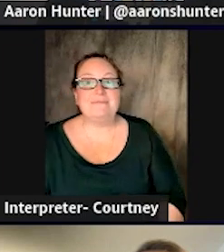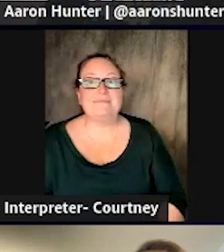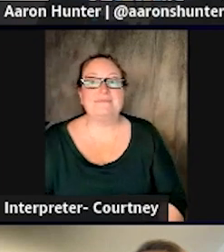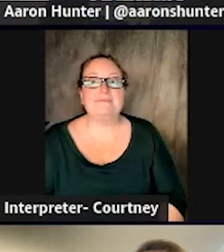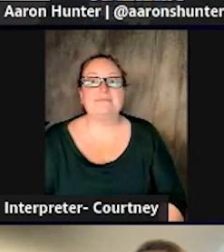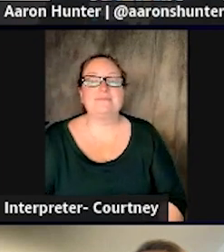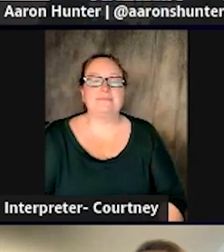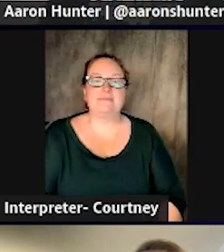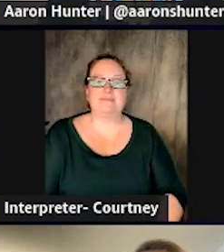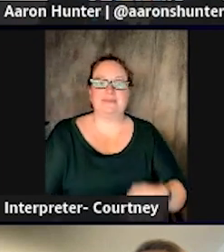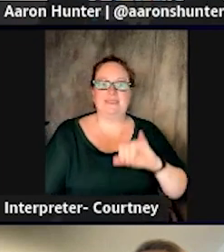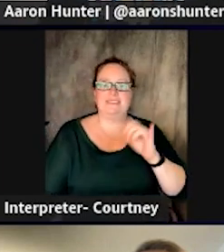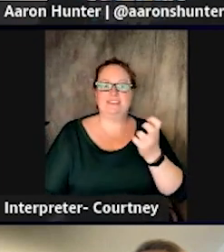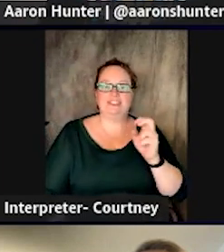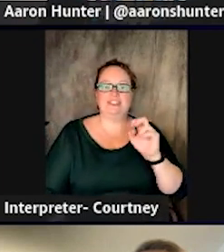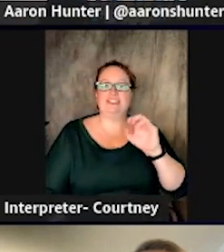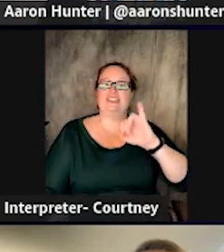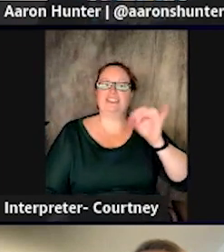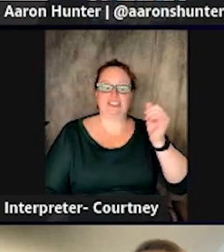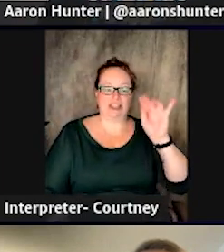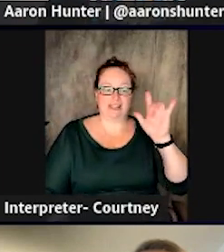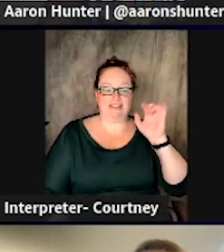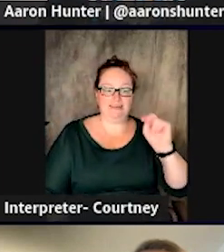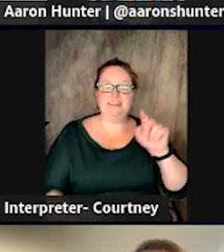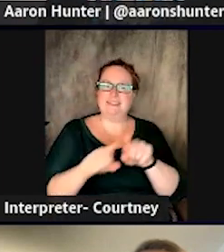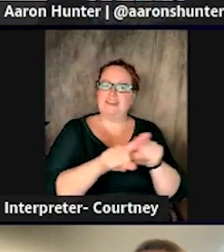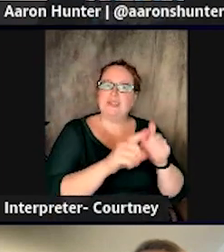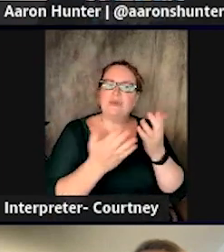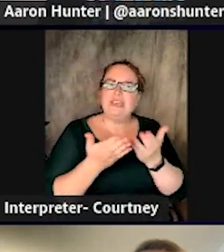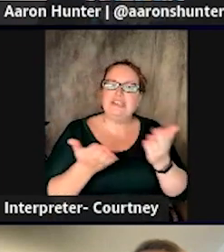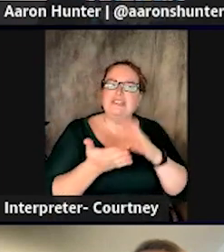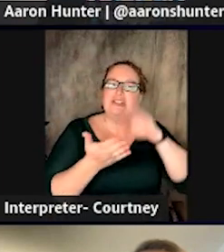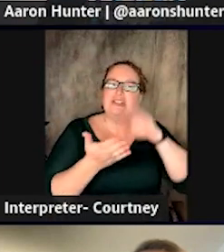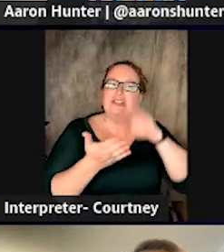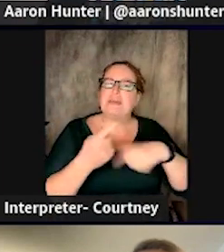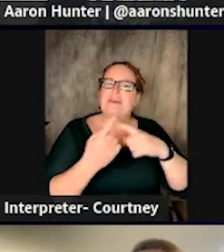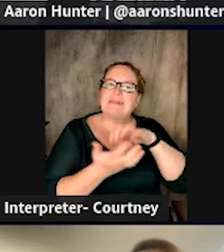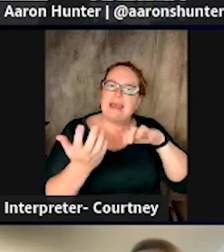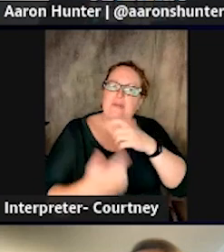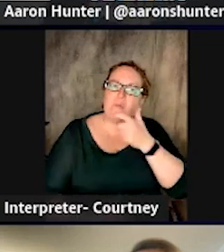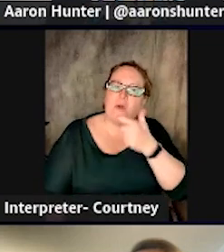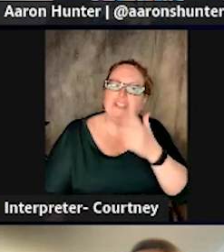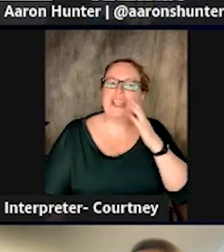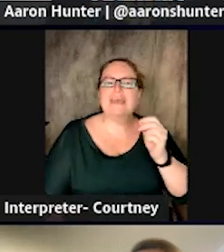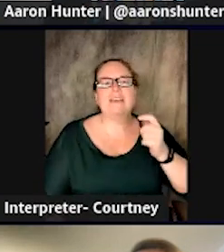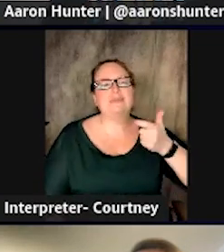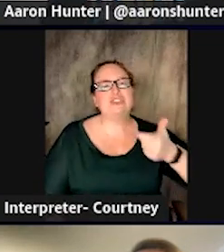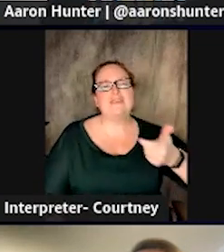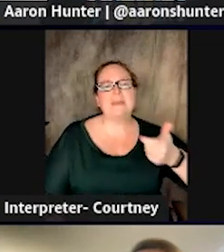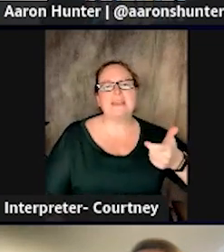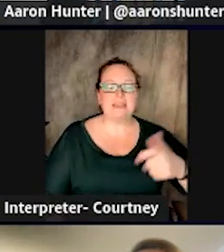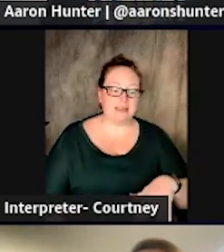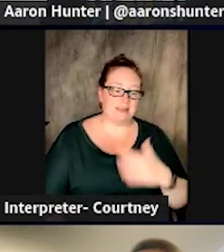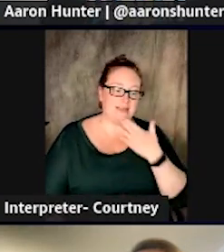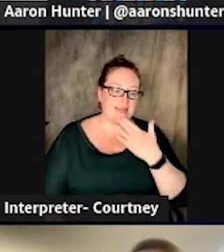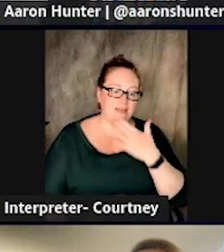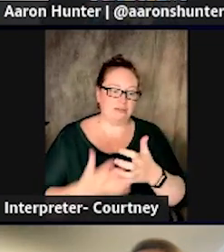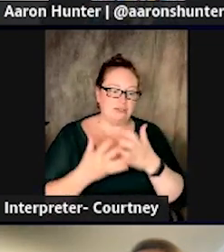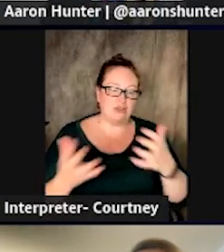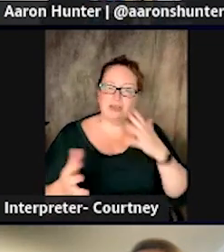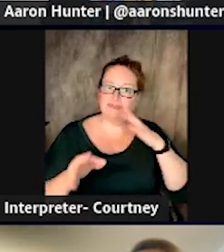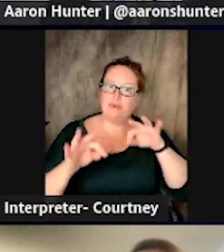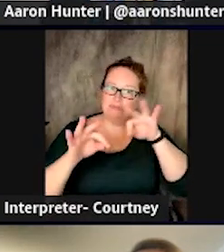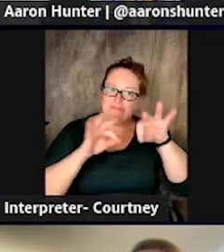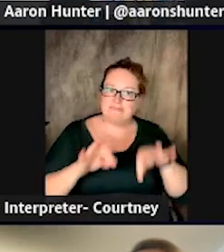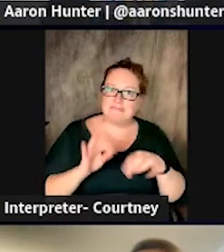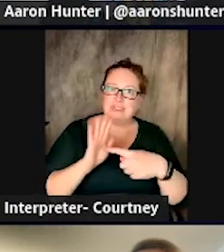Jillian's here to also learn about CloudWatch logs and observability. Thank you so much, Mahir, for walking us through that and showing us